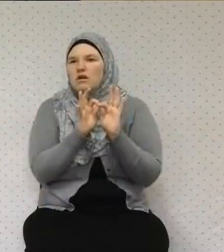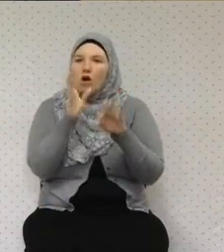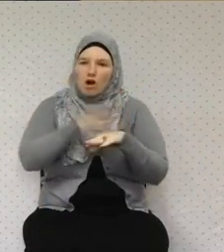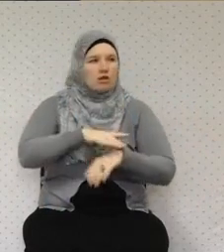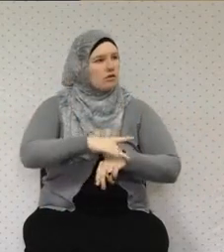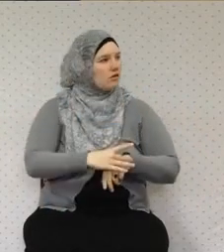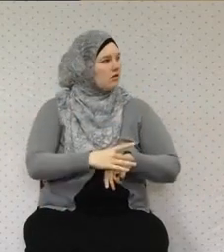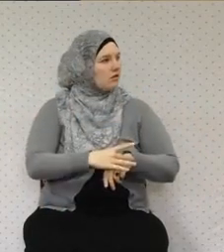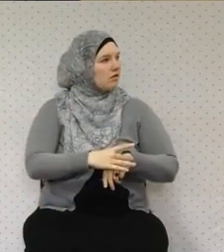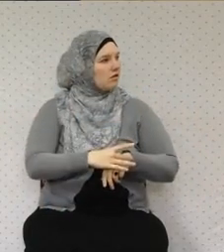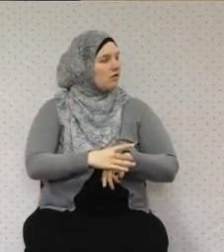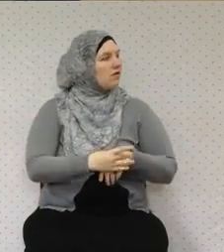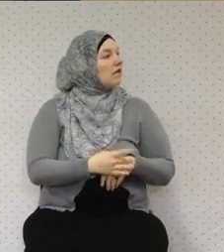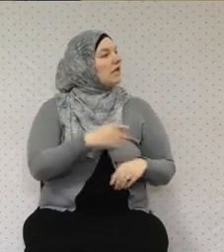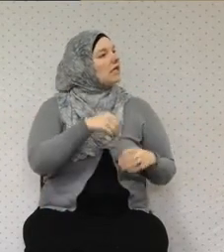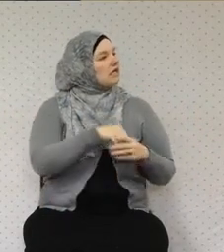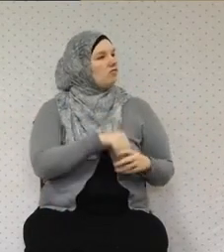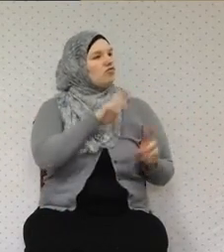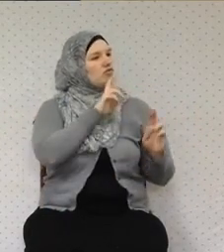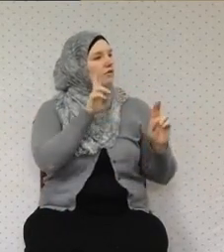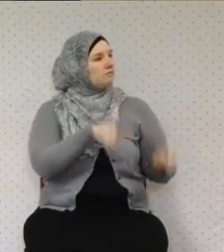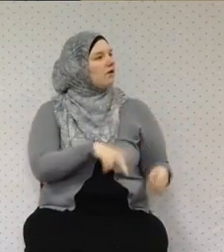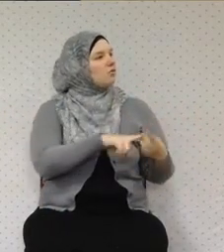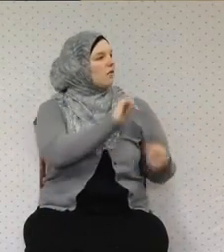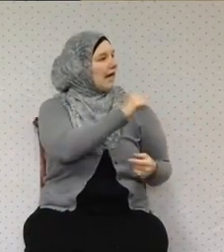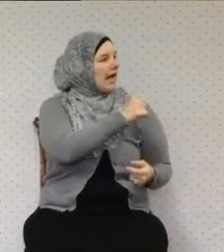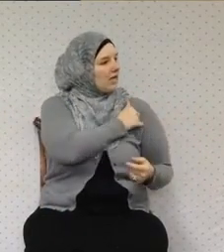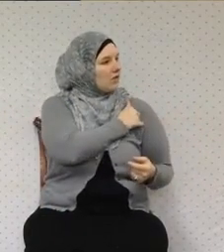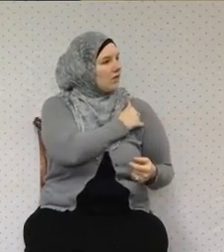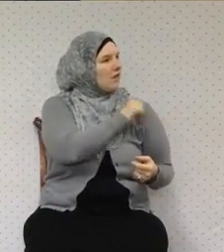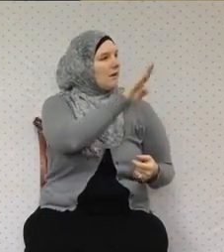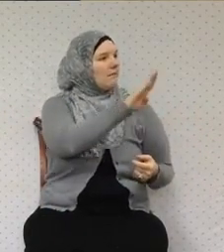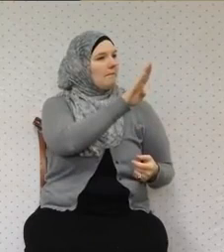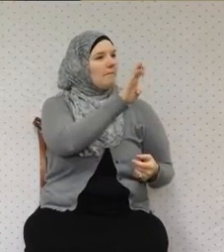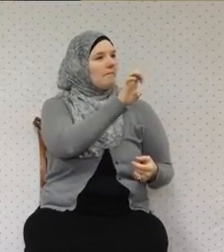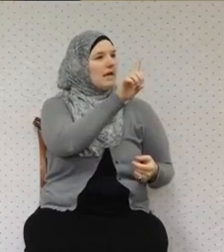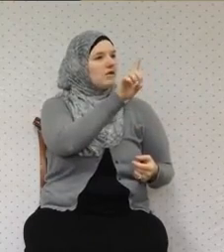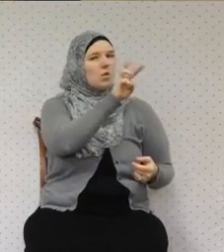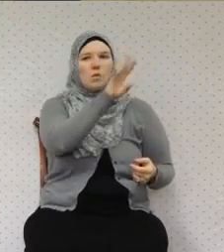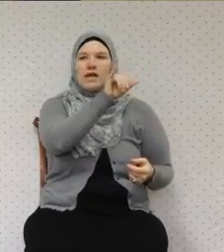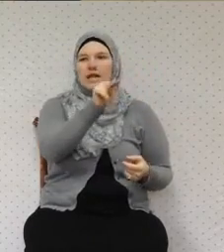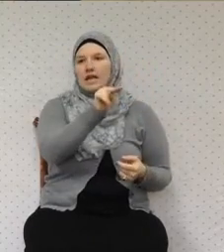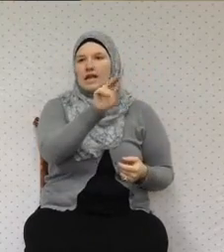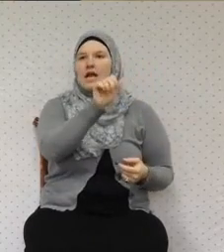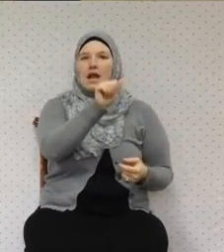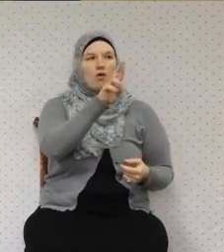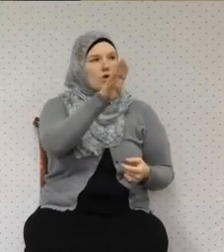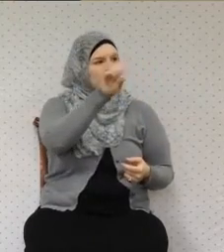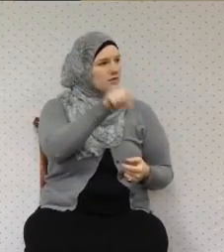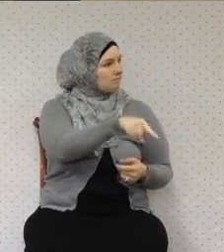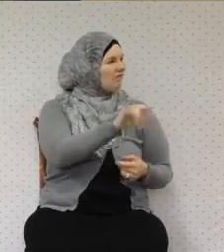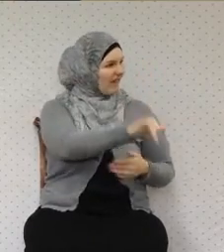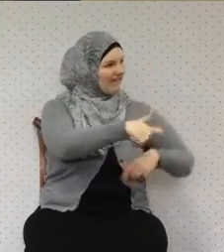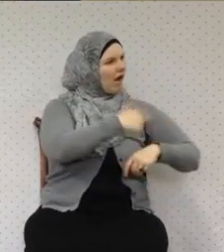about. So in response to the attitude of the Bedouin Arabs who claim to be